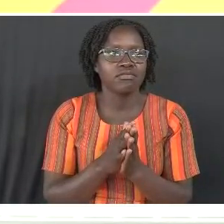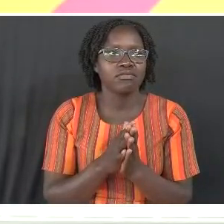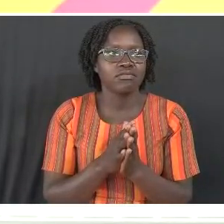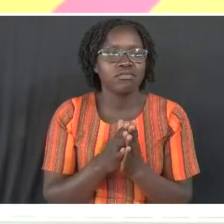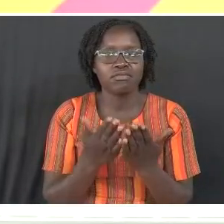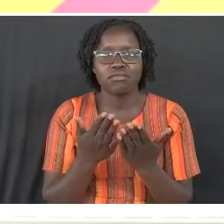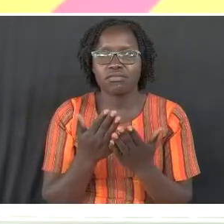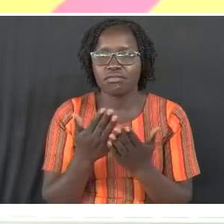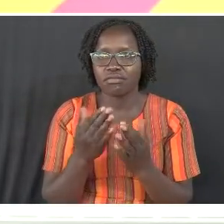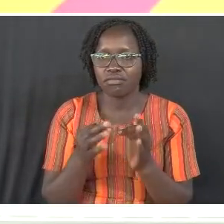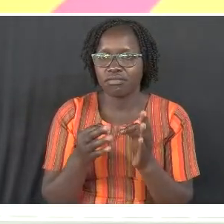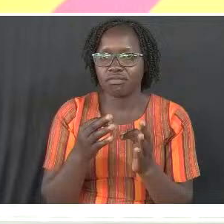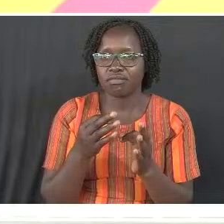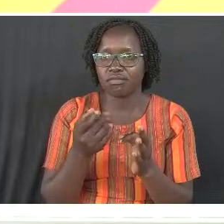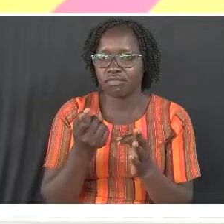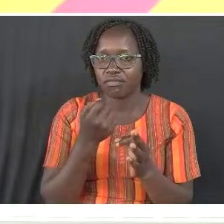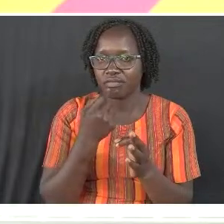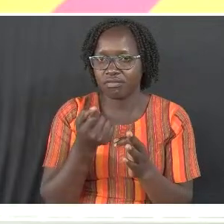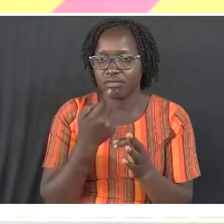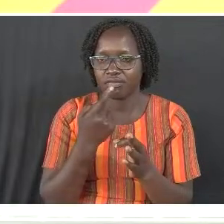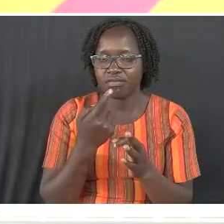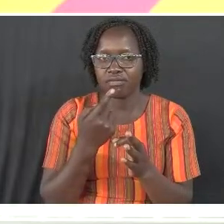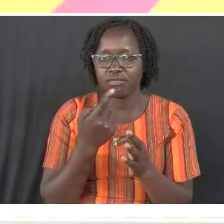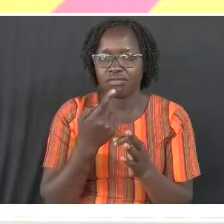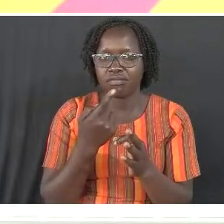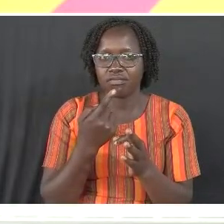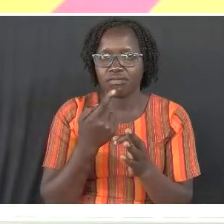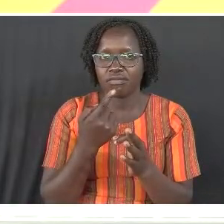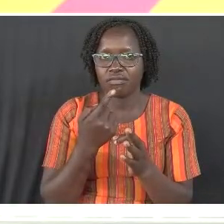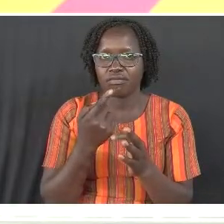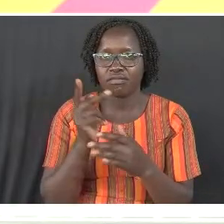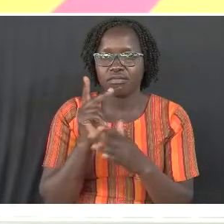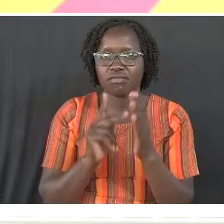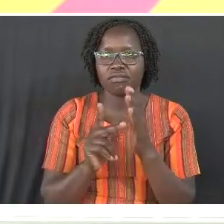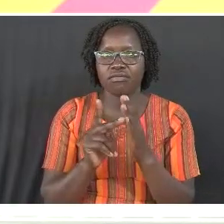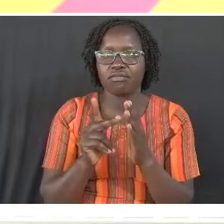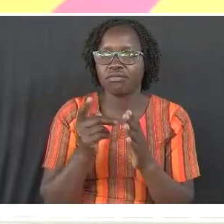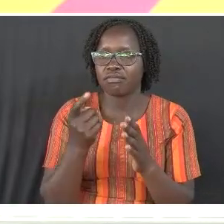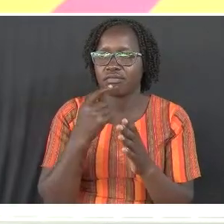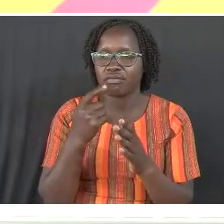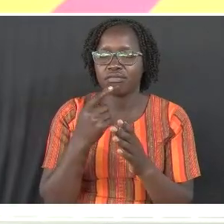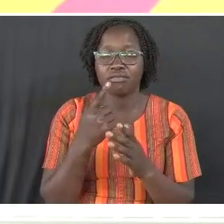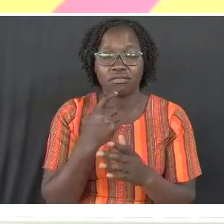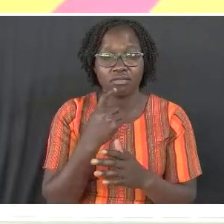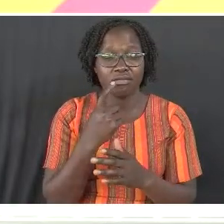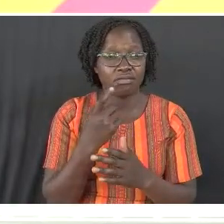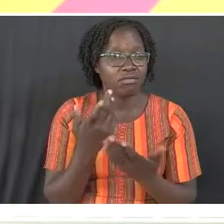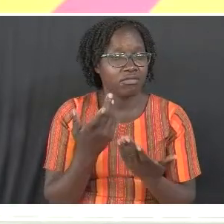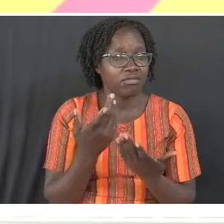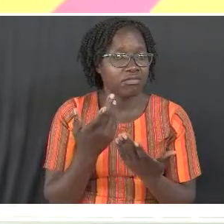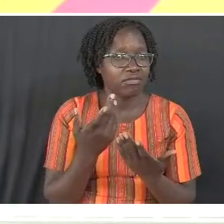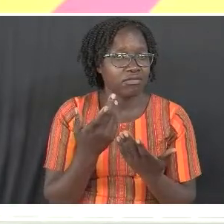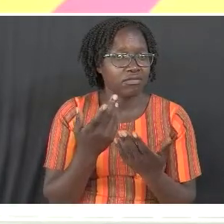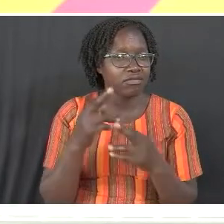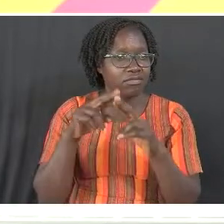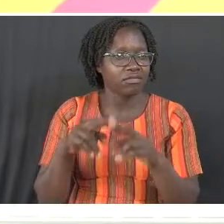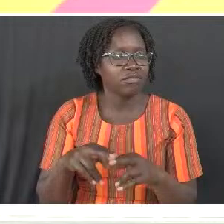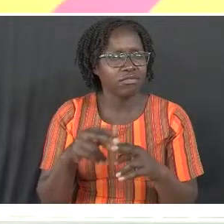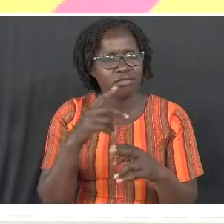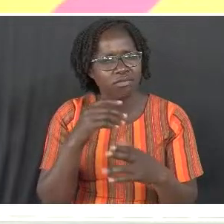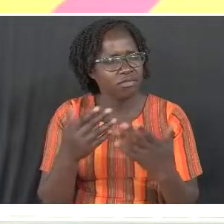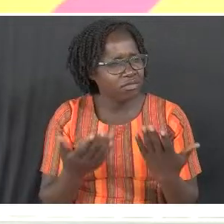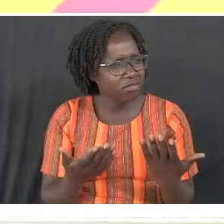visit a dental clinic, there's what you call professional teeth whitening. So if maybe you wanted your teeth to be